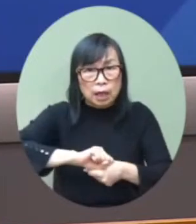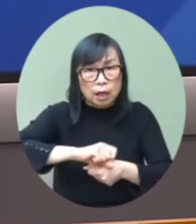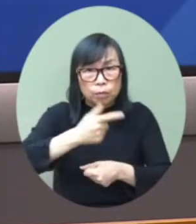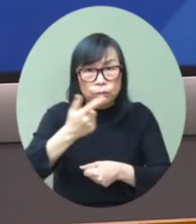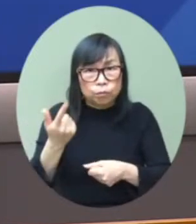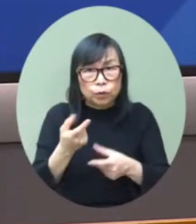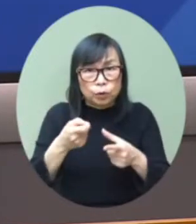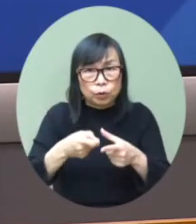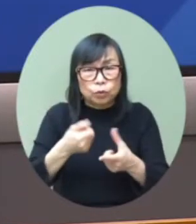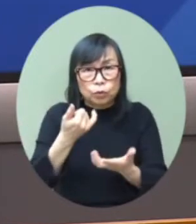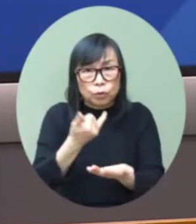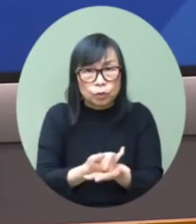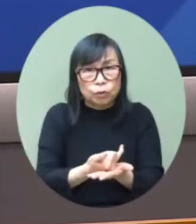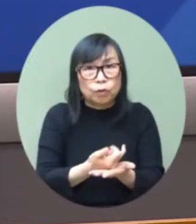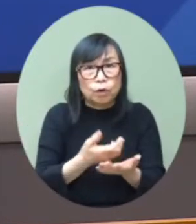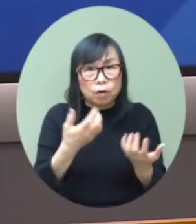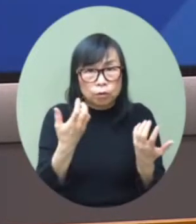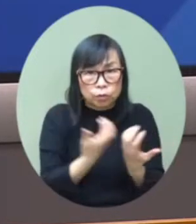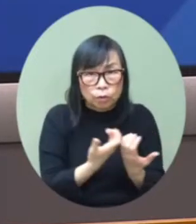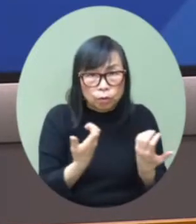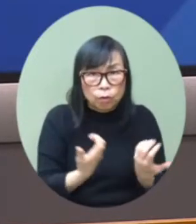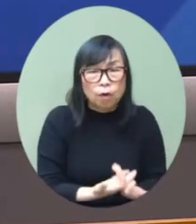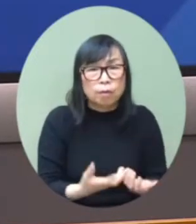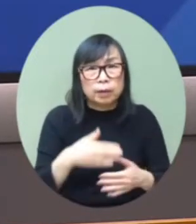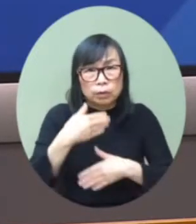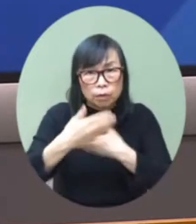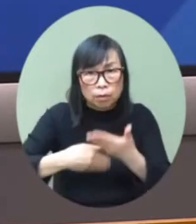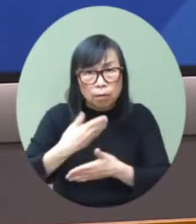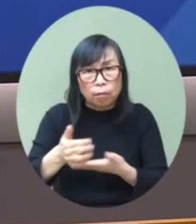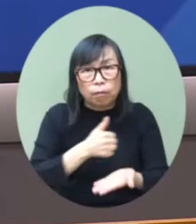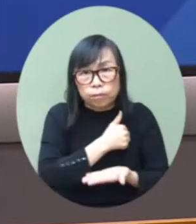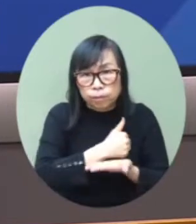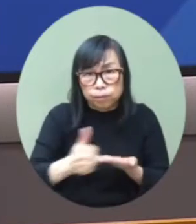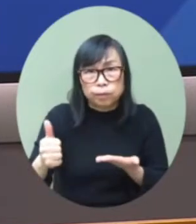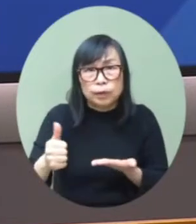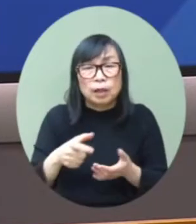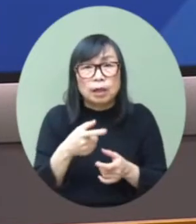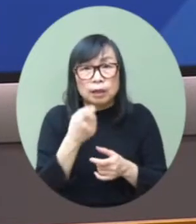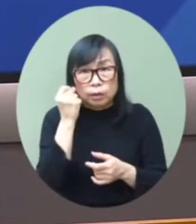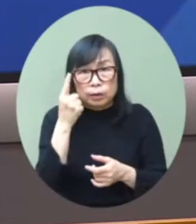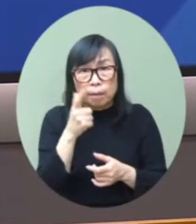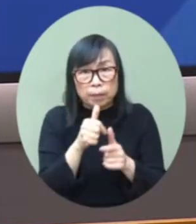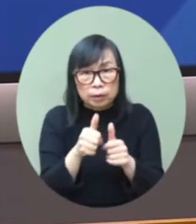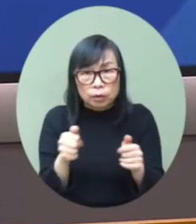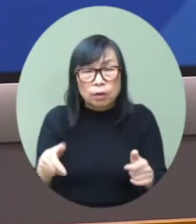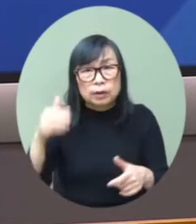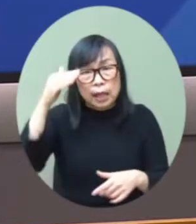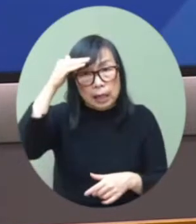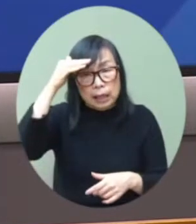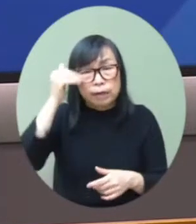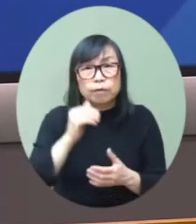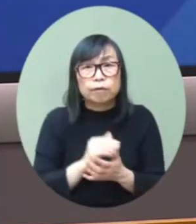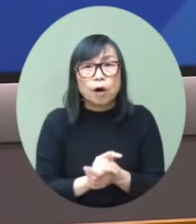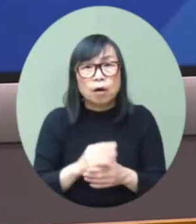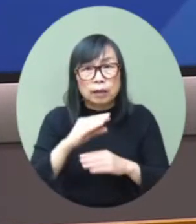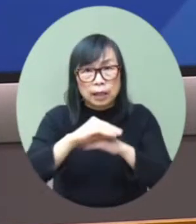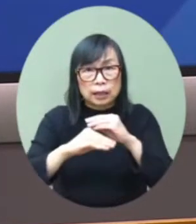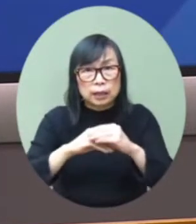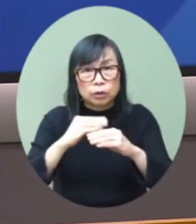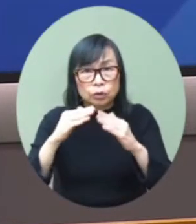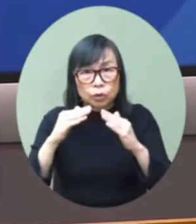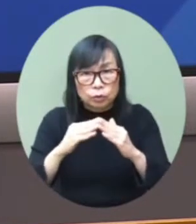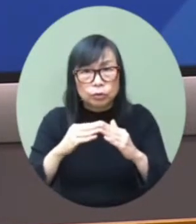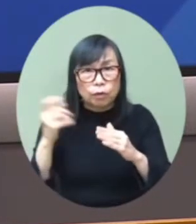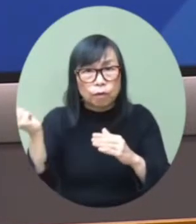And by managing to boost the capacity of the mortuary in such a short time, I would like to especially thank the police and